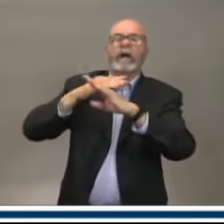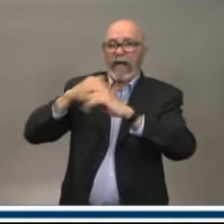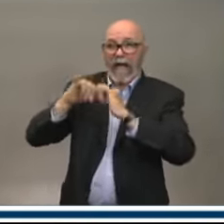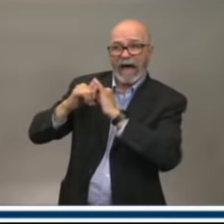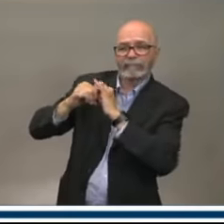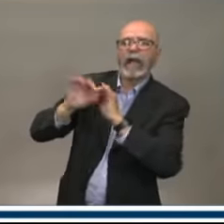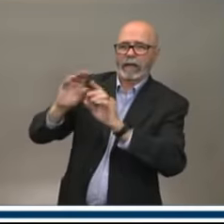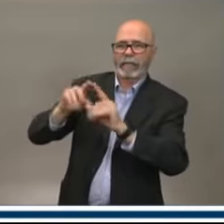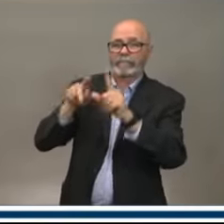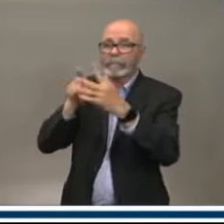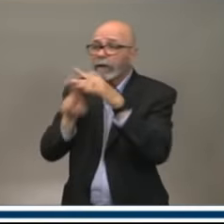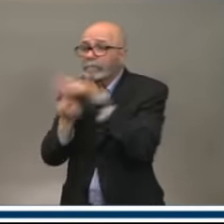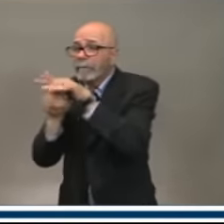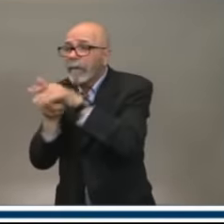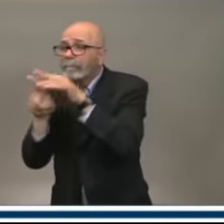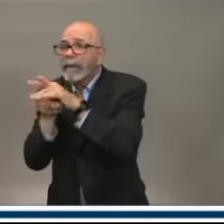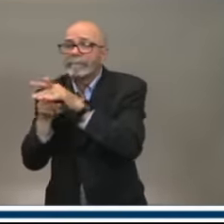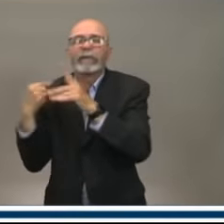well.